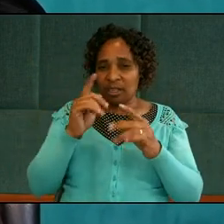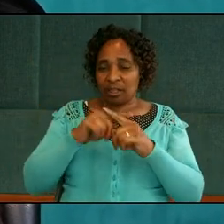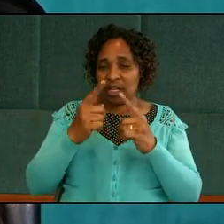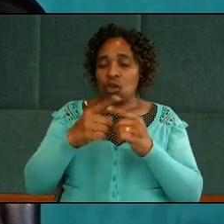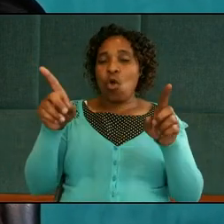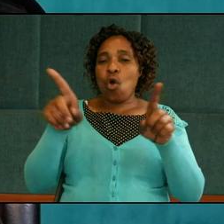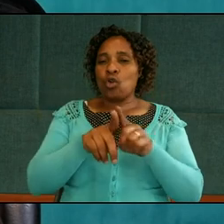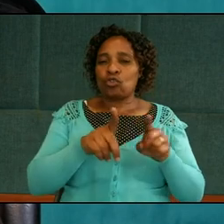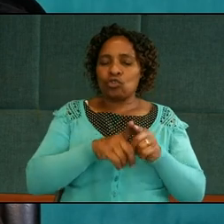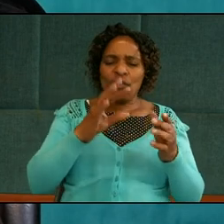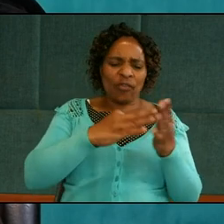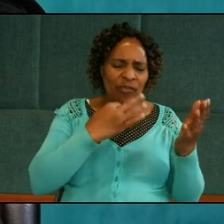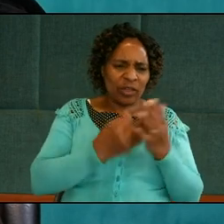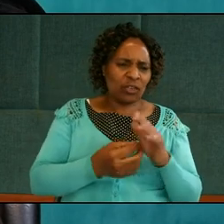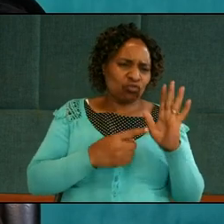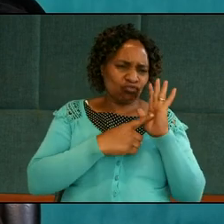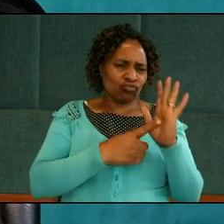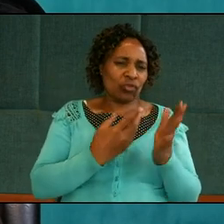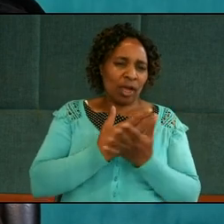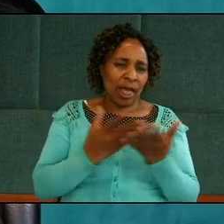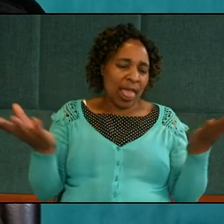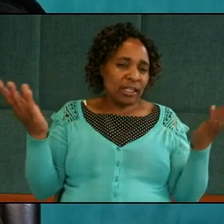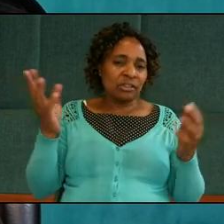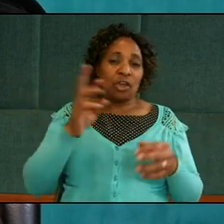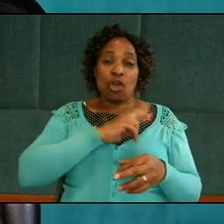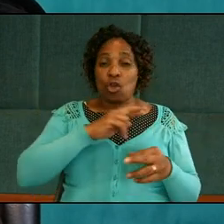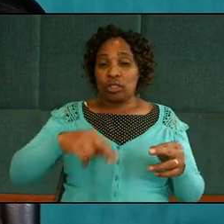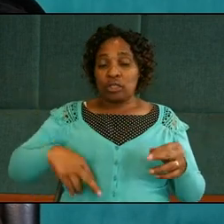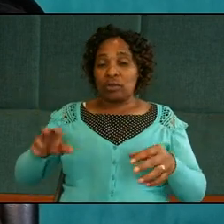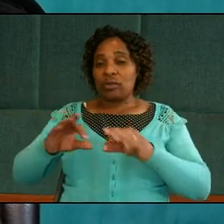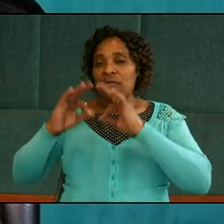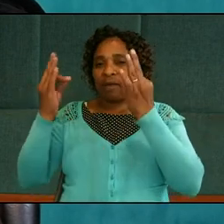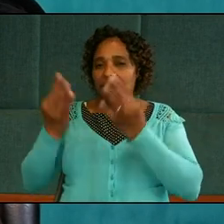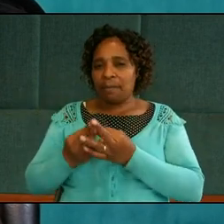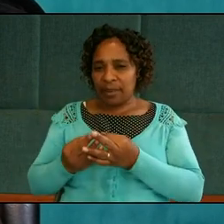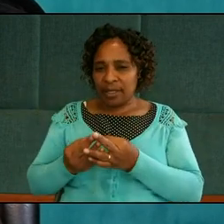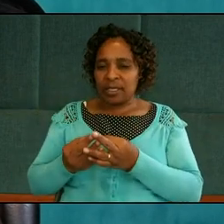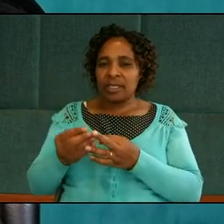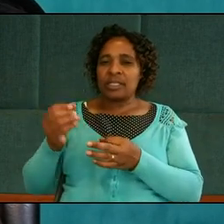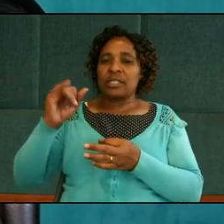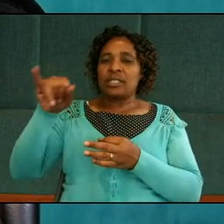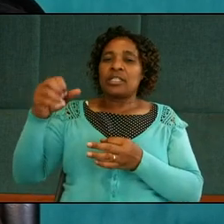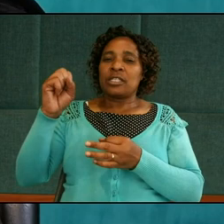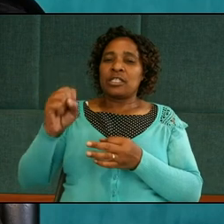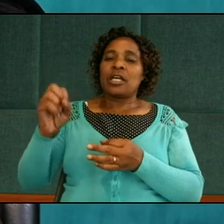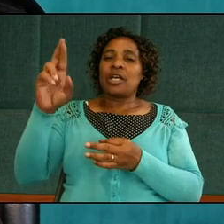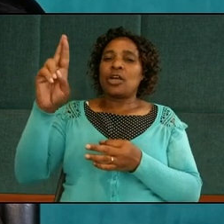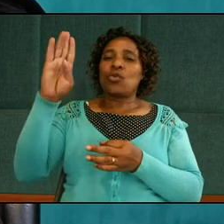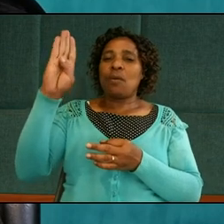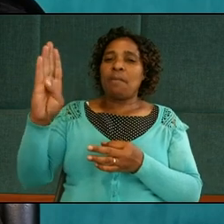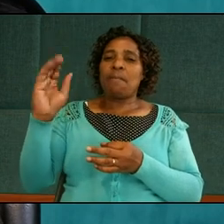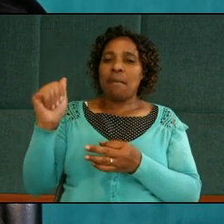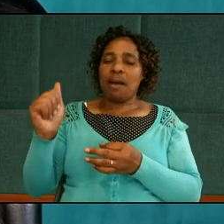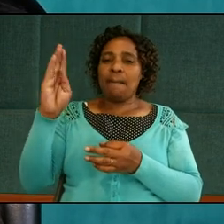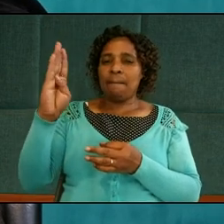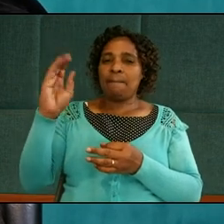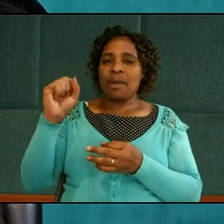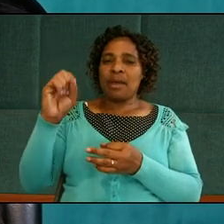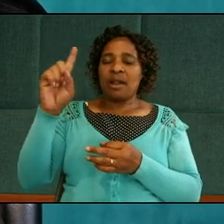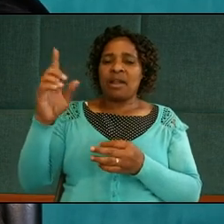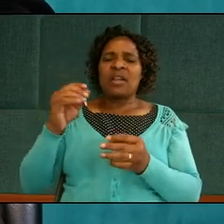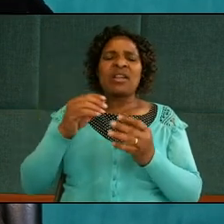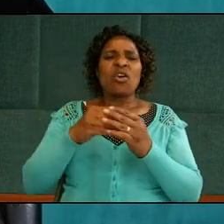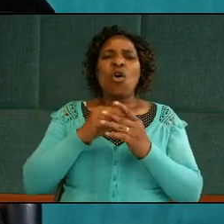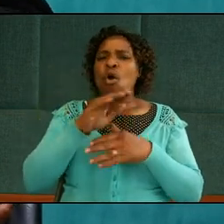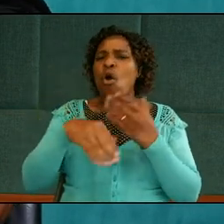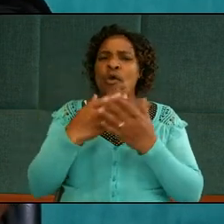also failed to show any loyalty to the family of Jerubbaal, that is Gideon, in spite of all the good